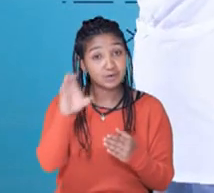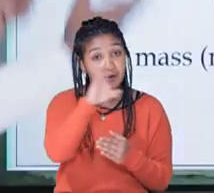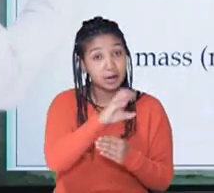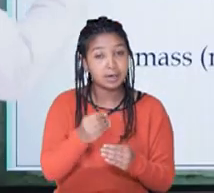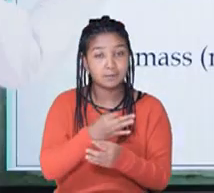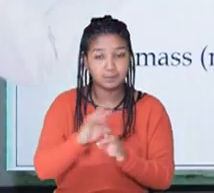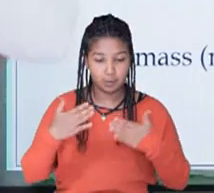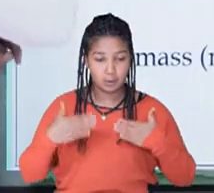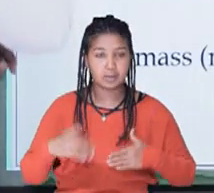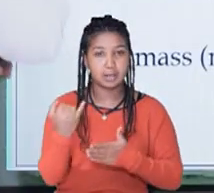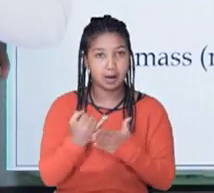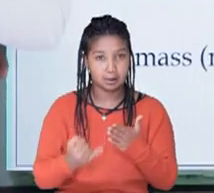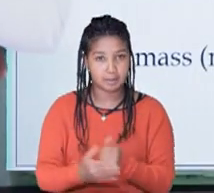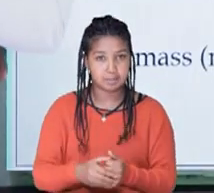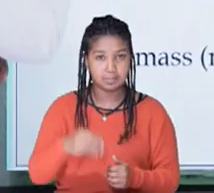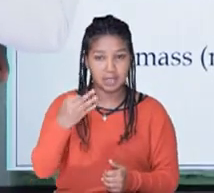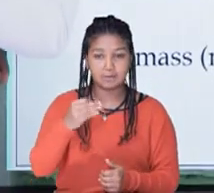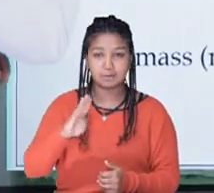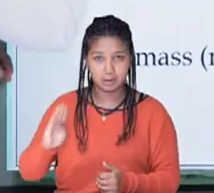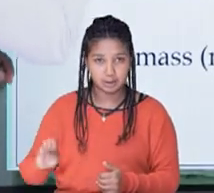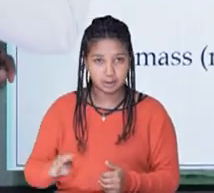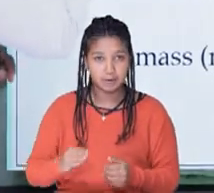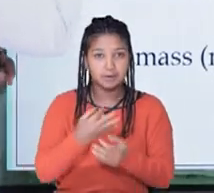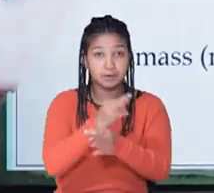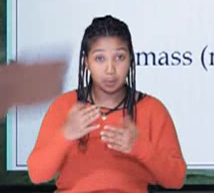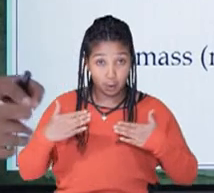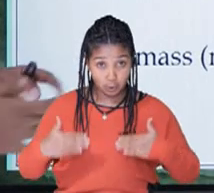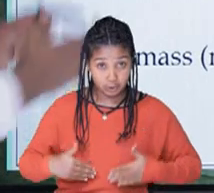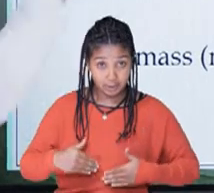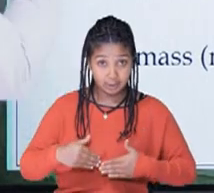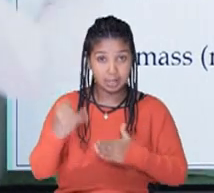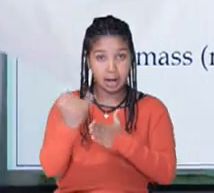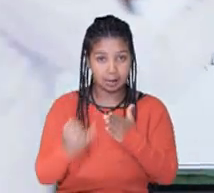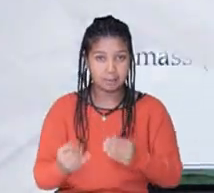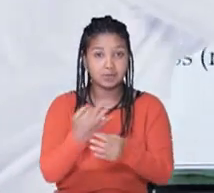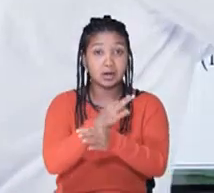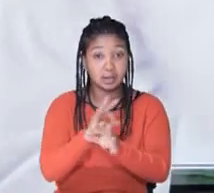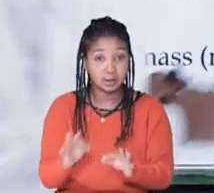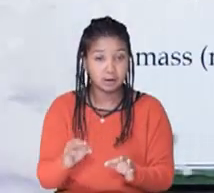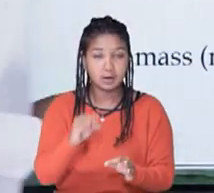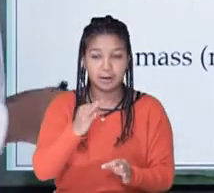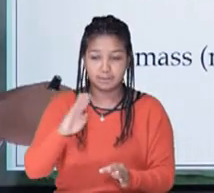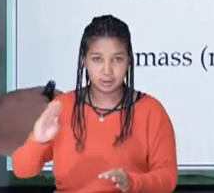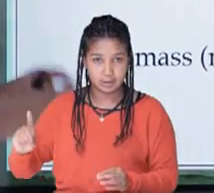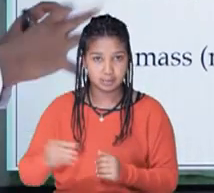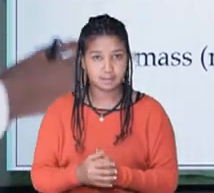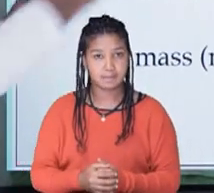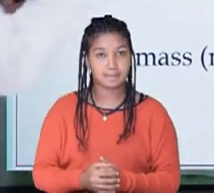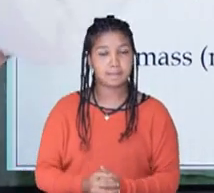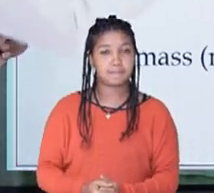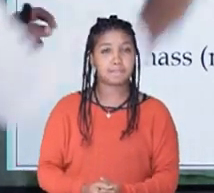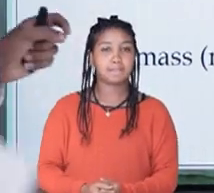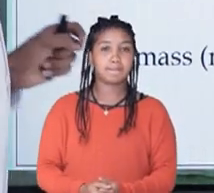find the free body diagram. This is known as FBD, free body diagram. Freely, you can find the net force